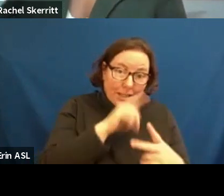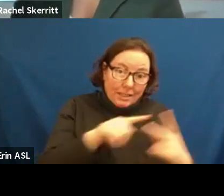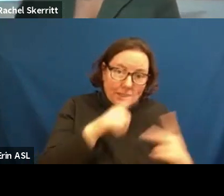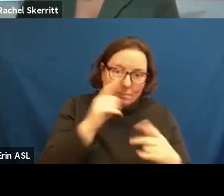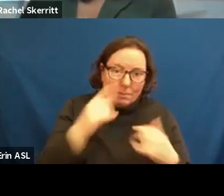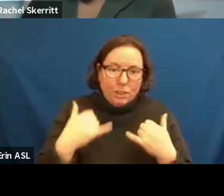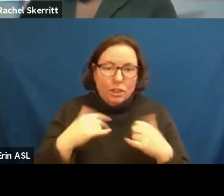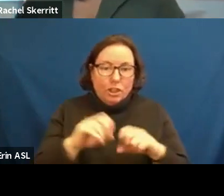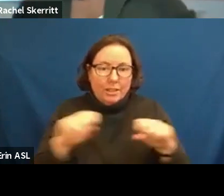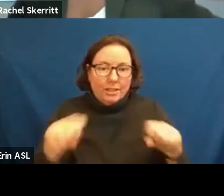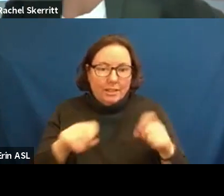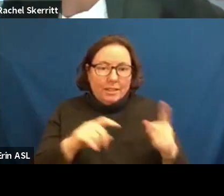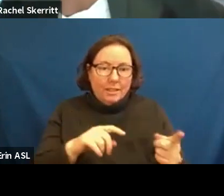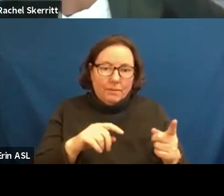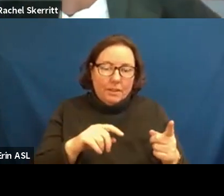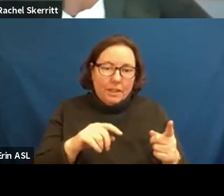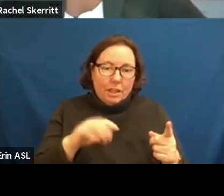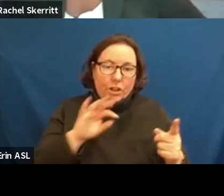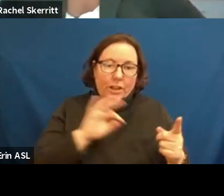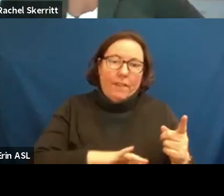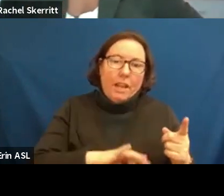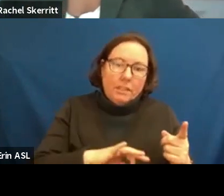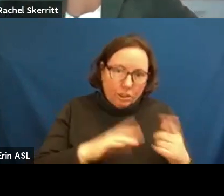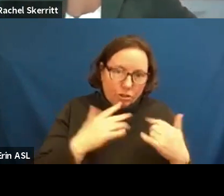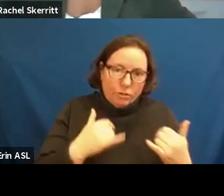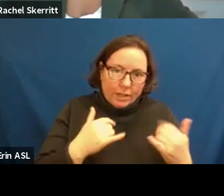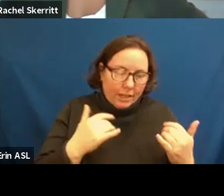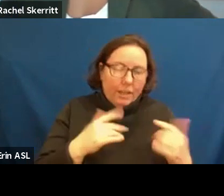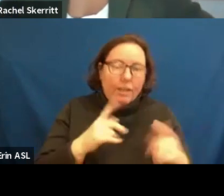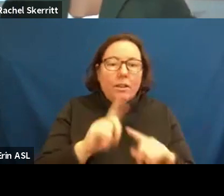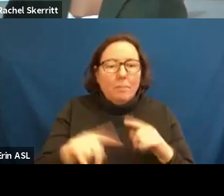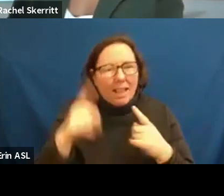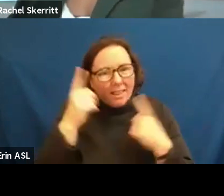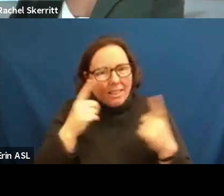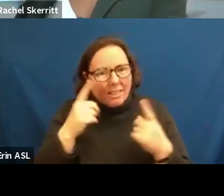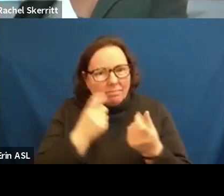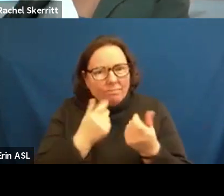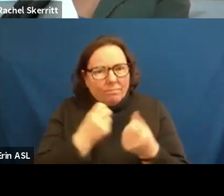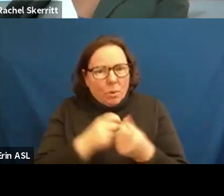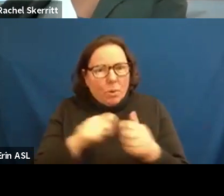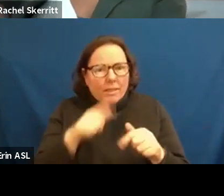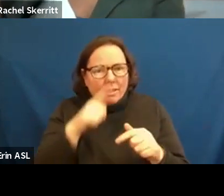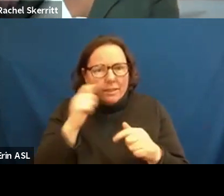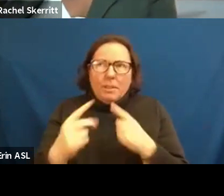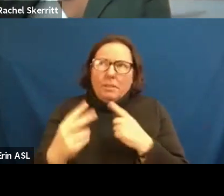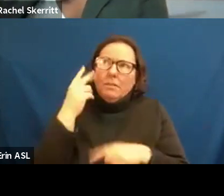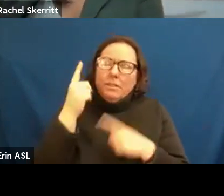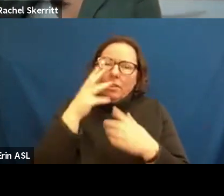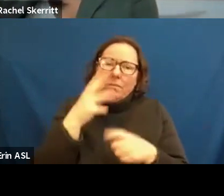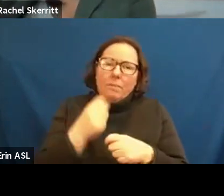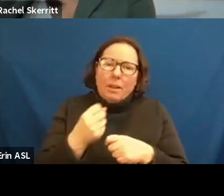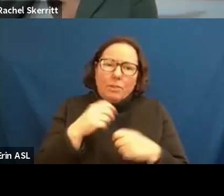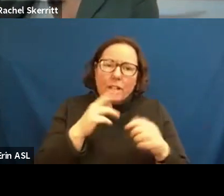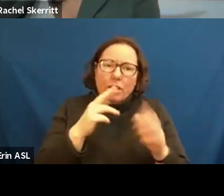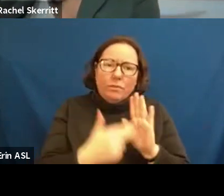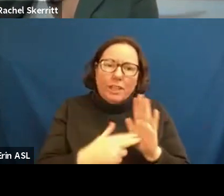current system, they're disproportionately advantaged. In thinking about what to say tonight to you all, I kept coming back to a memory of when I first registered my oldest